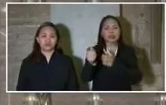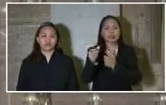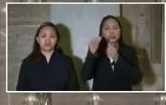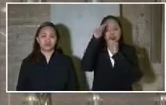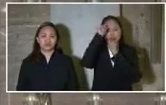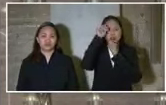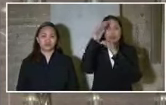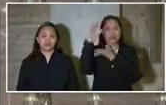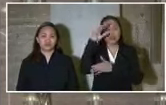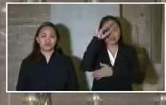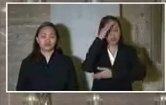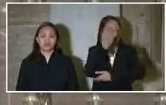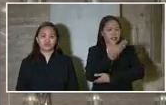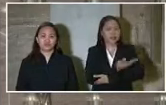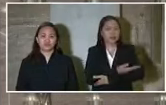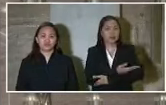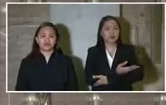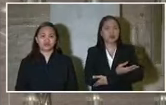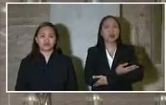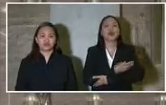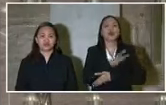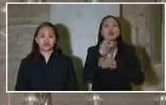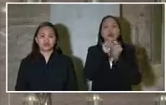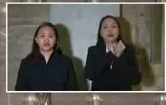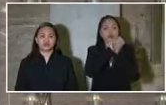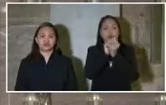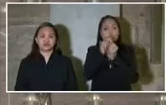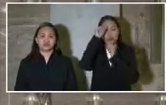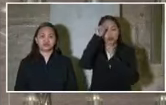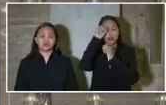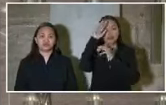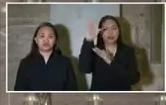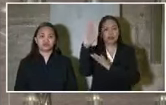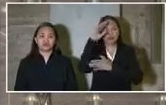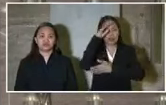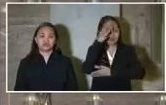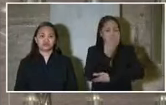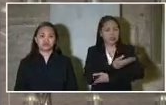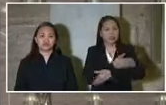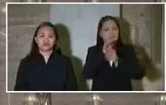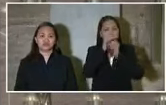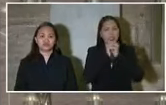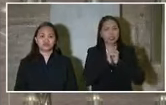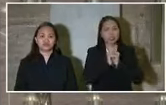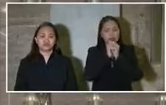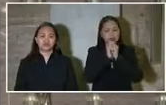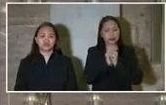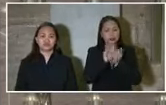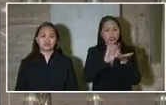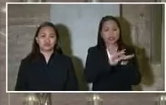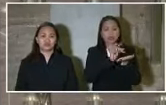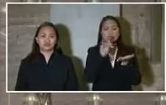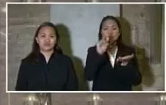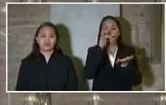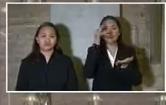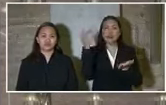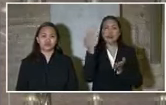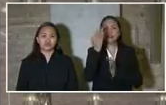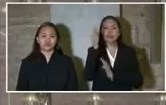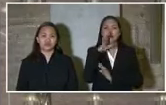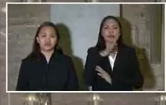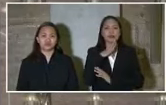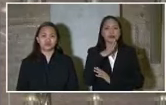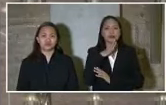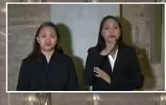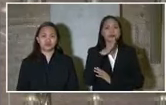Father and the Son, who with the Father and the Son is adored and glorified, who has spoken through